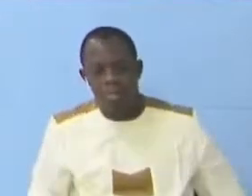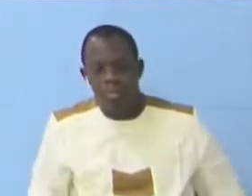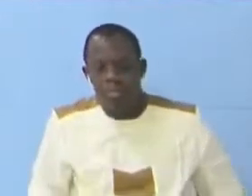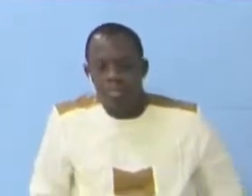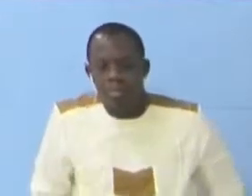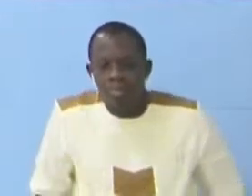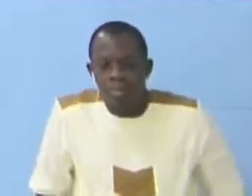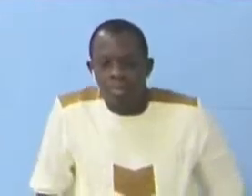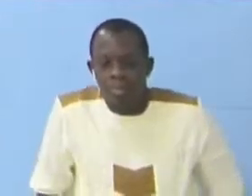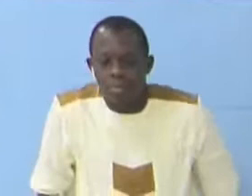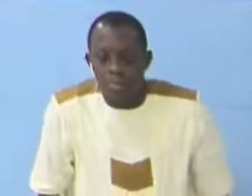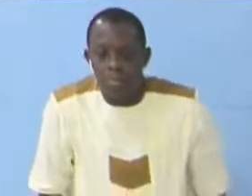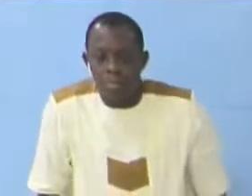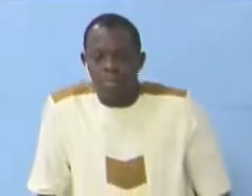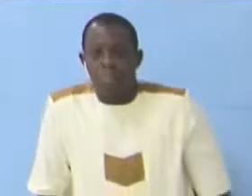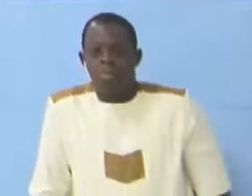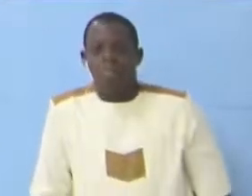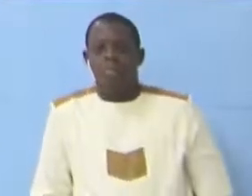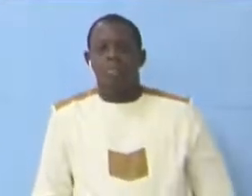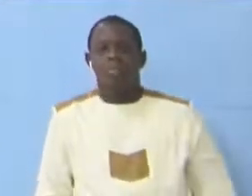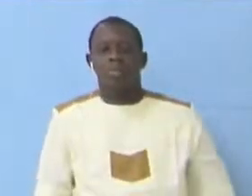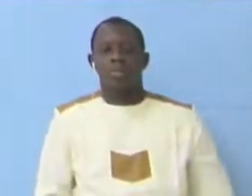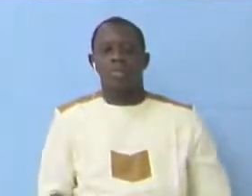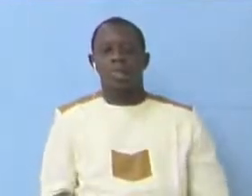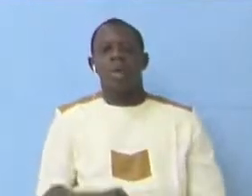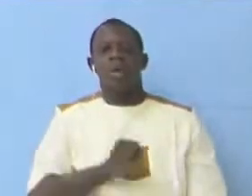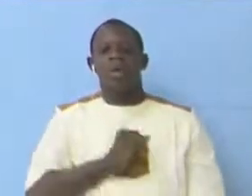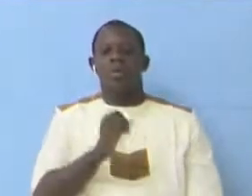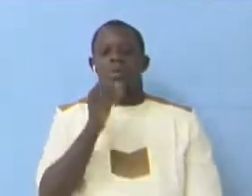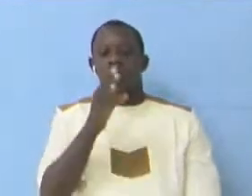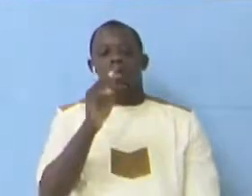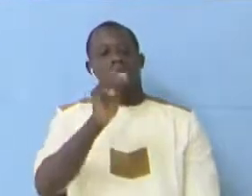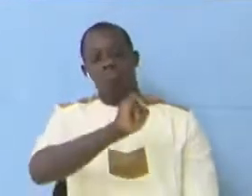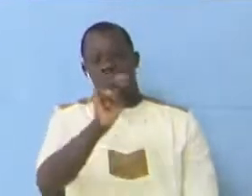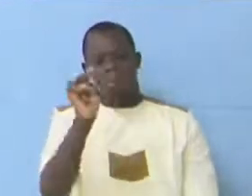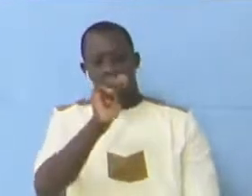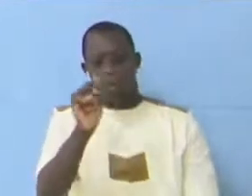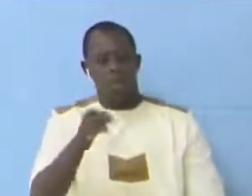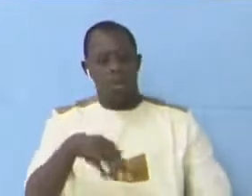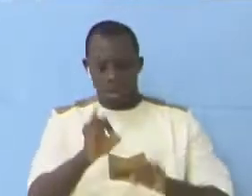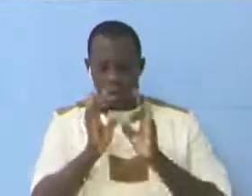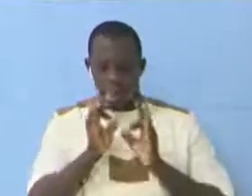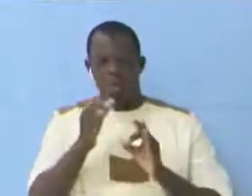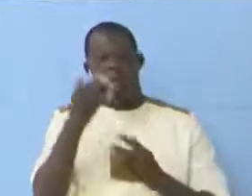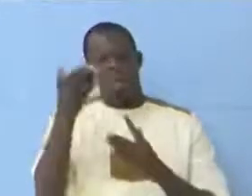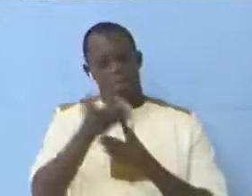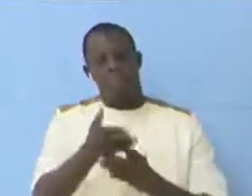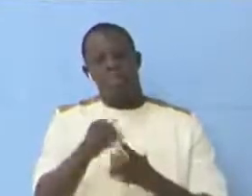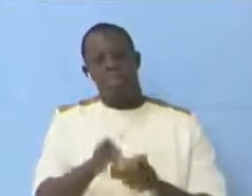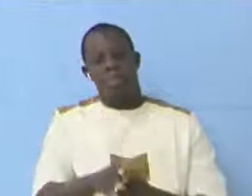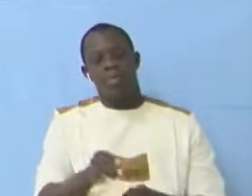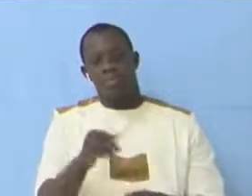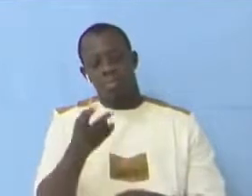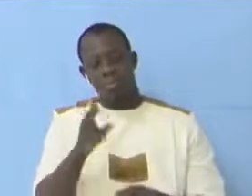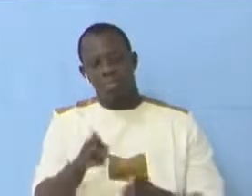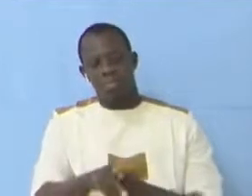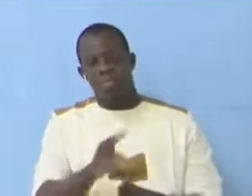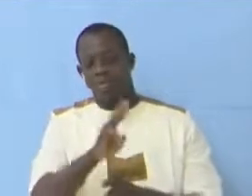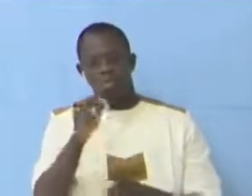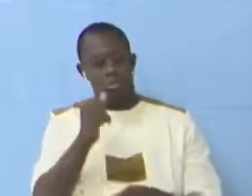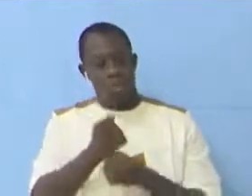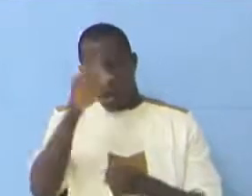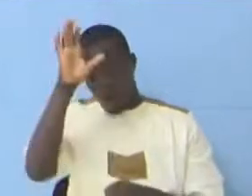He said, no, don't worry, take it in good faith. So I couldn't understand. I was very bitter. Then they escorted me back to the cells.